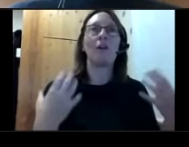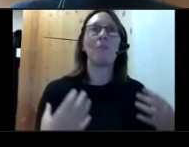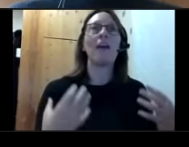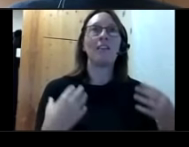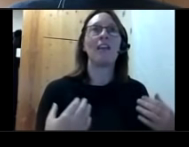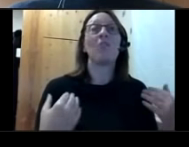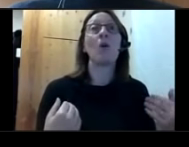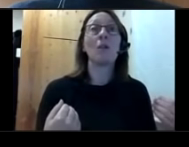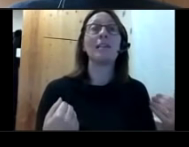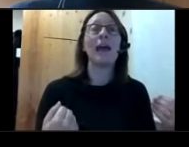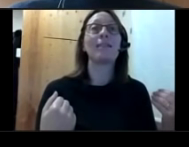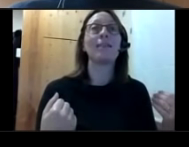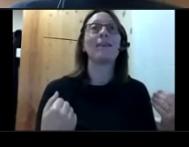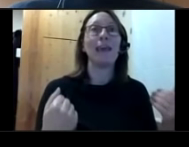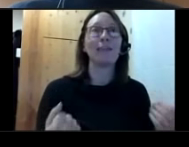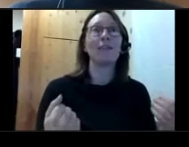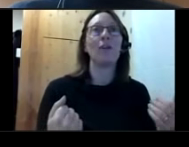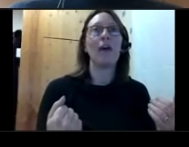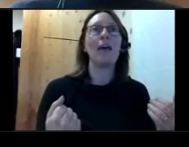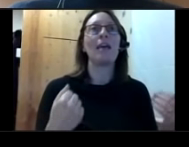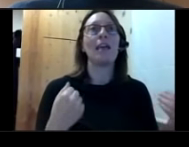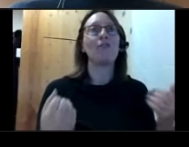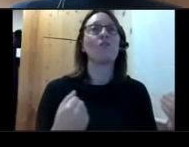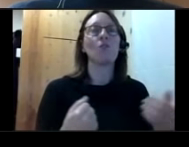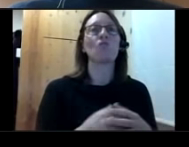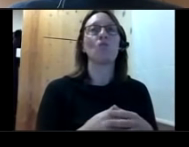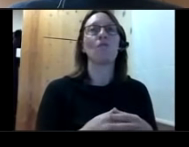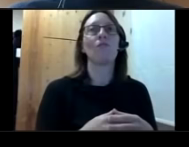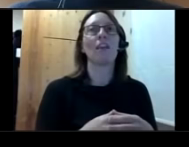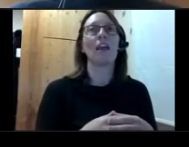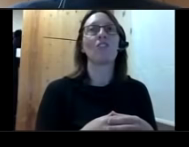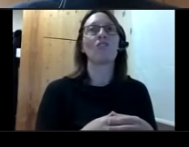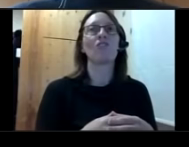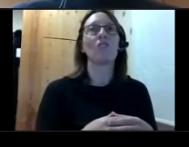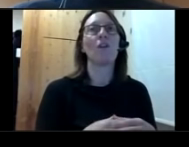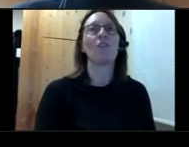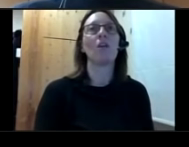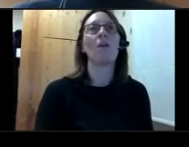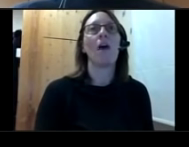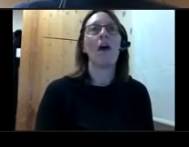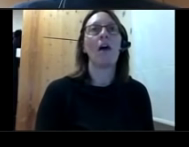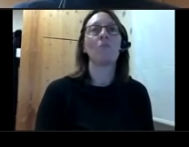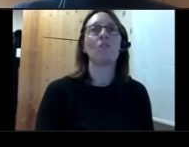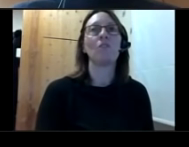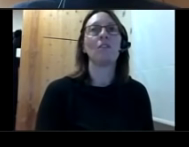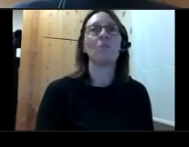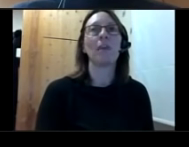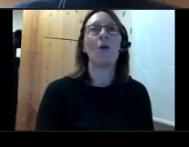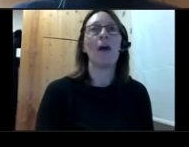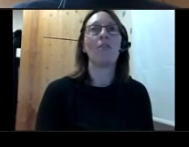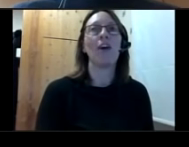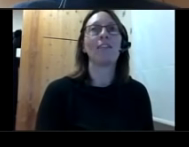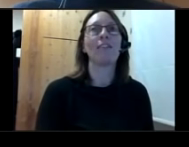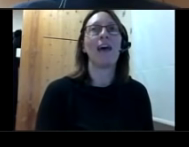of going back, you know, the Equality Act is still there, even if you're not sure if the regulations do cover you. So you need to